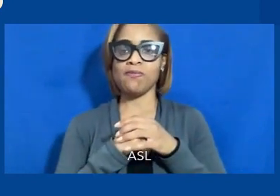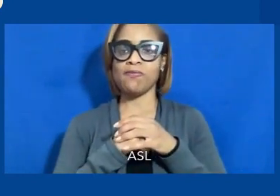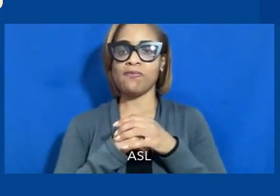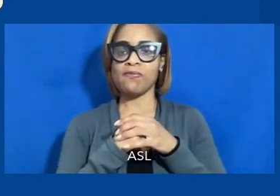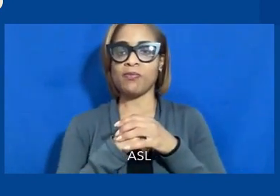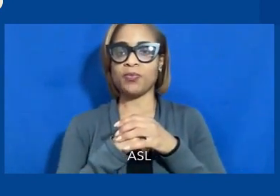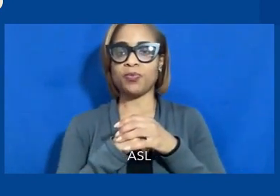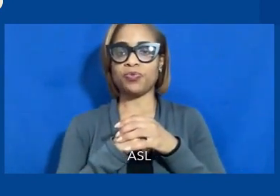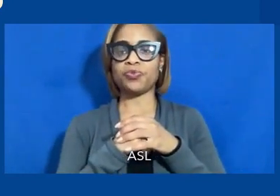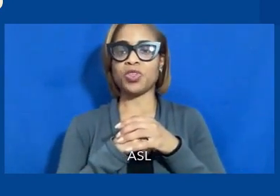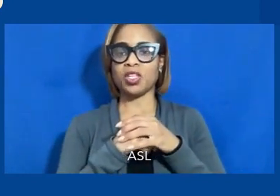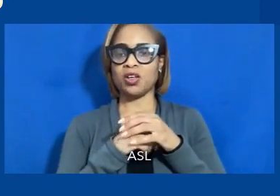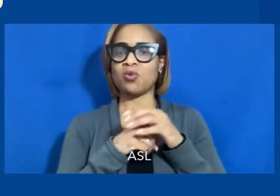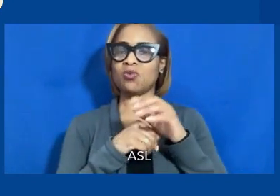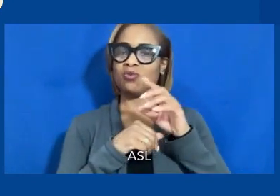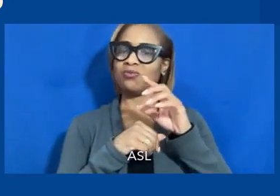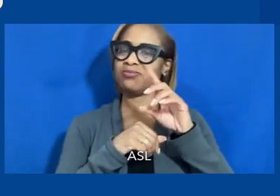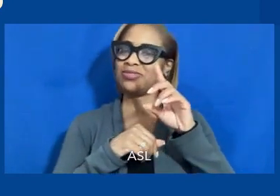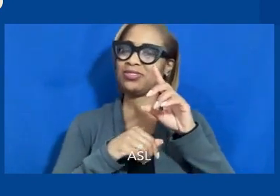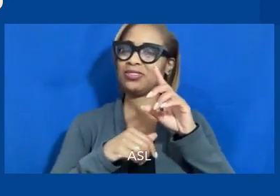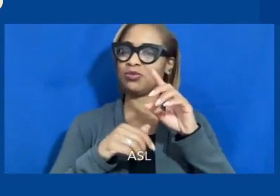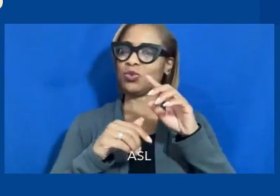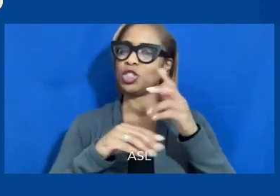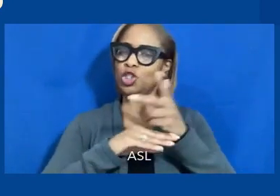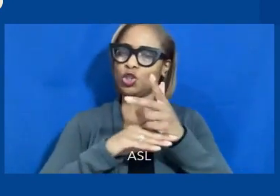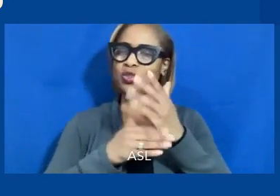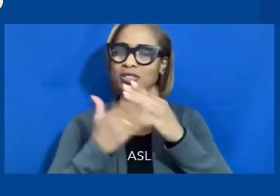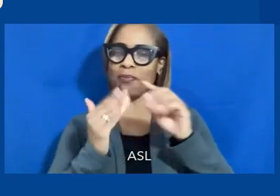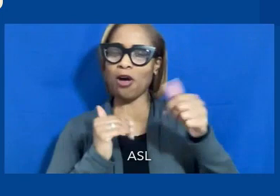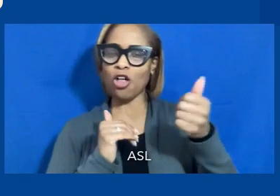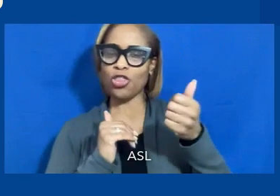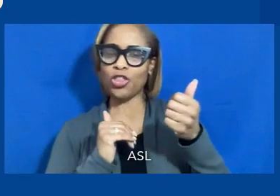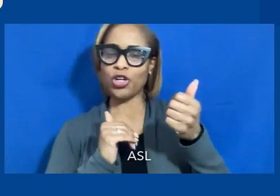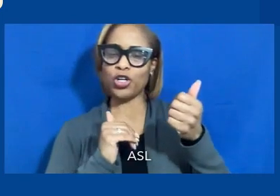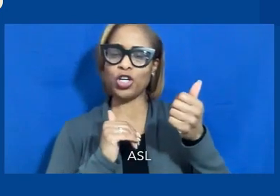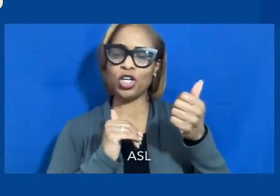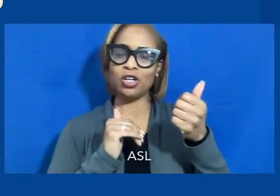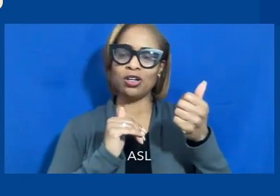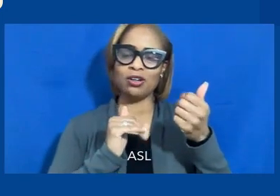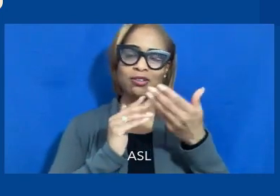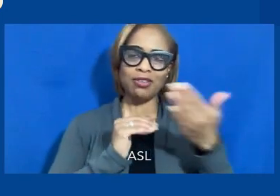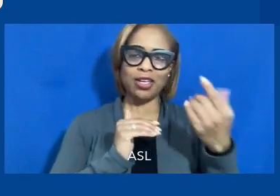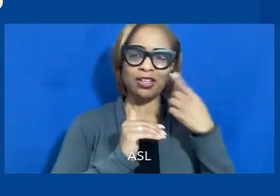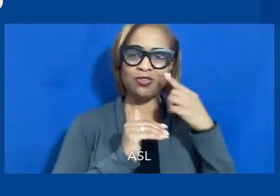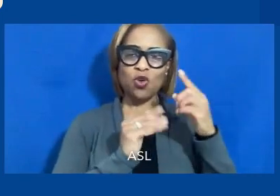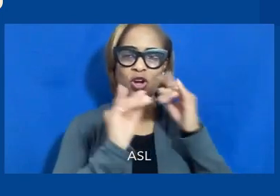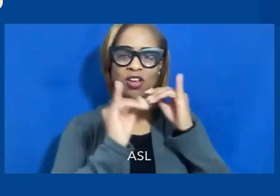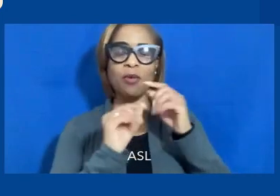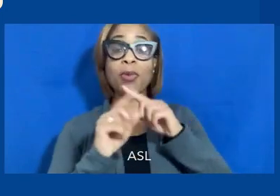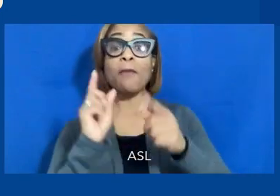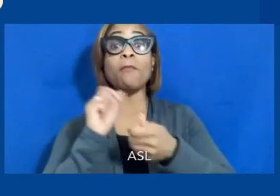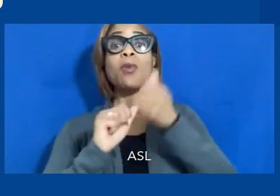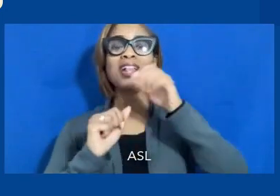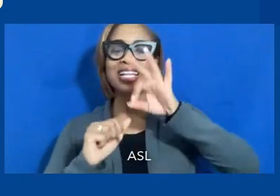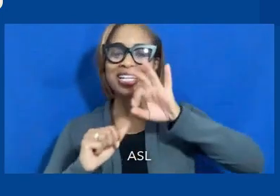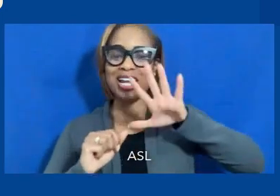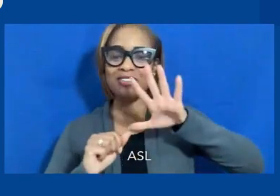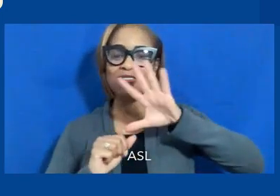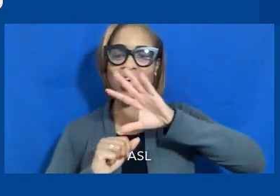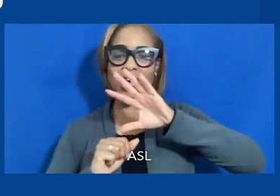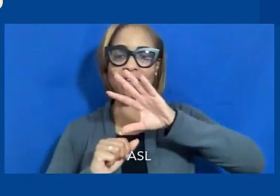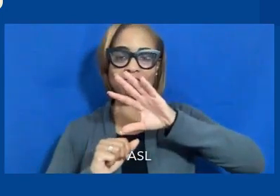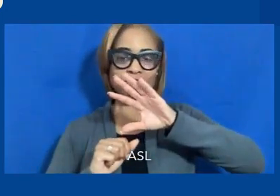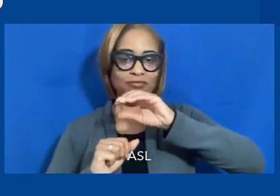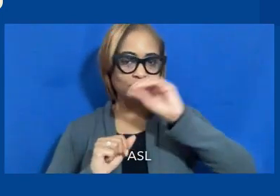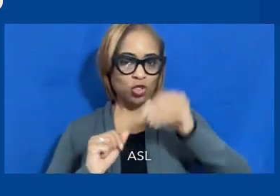we did shoot some other scenes that weren't interviews, but it was a 95% an interview job. It